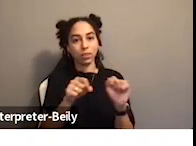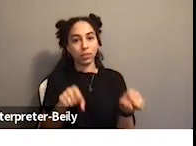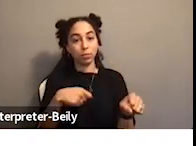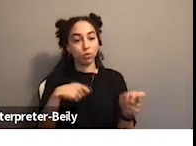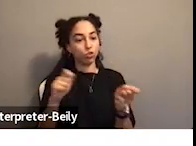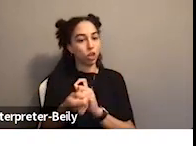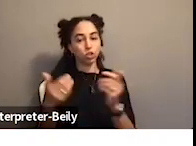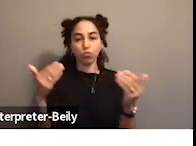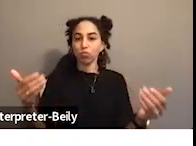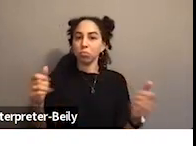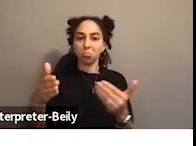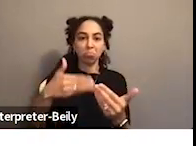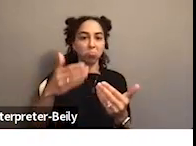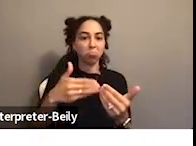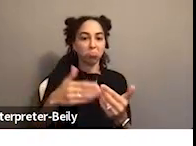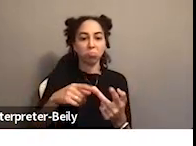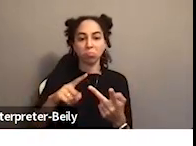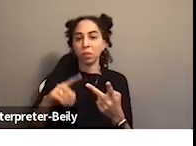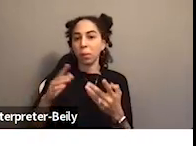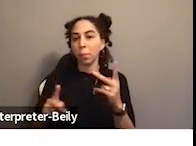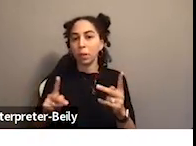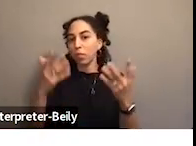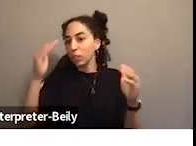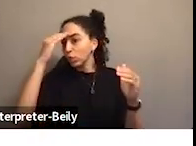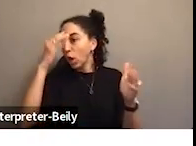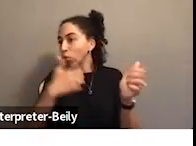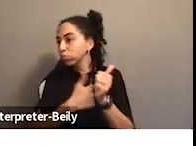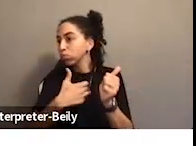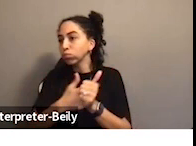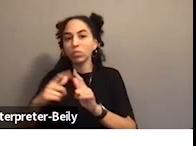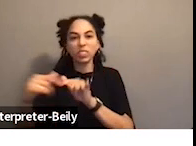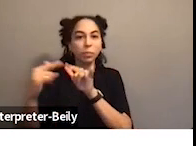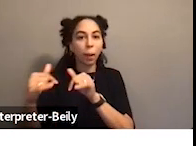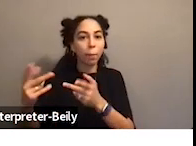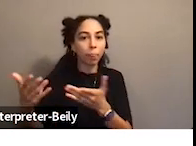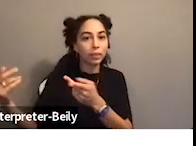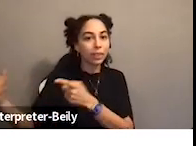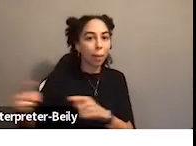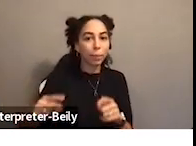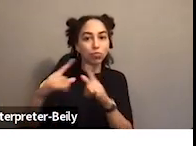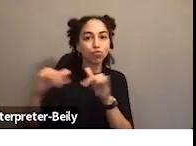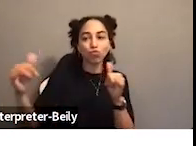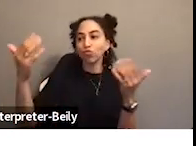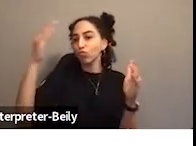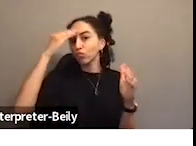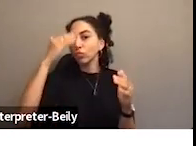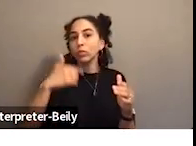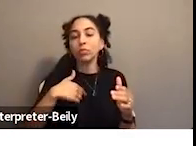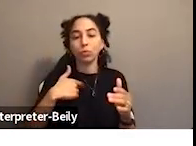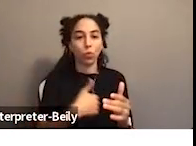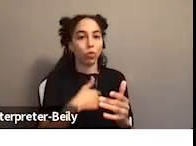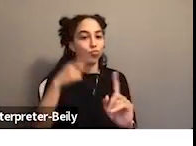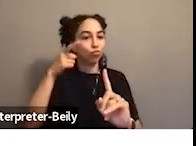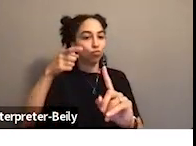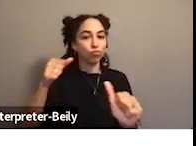can be made easily. People are up to date in real time as things happen. So we're working towards that, and